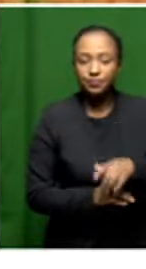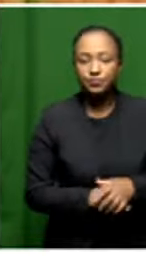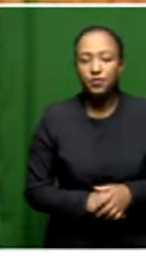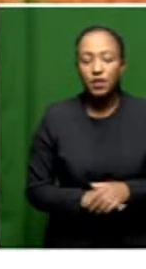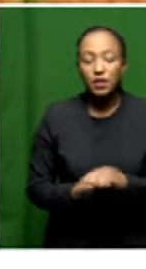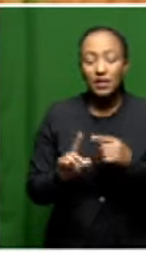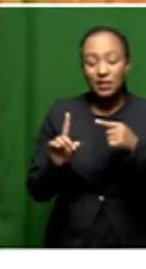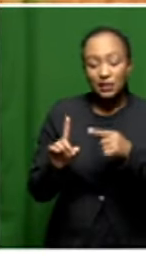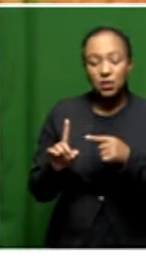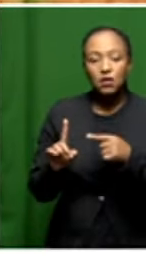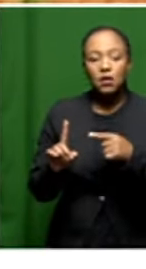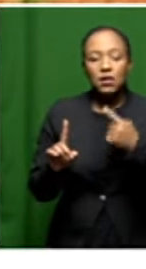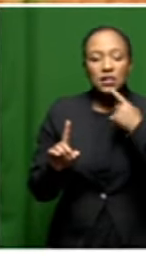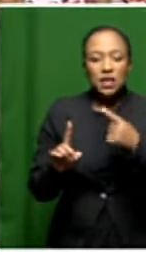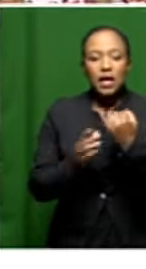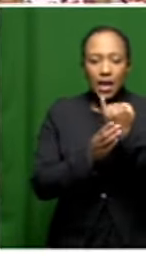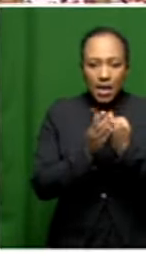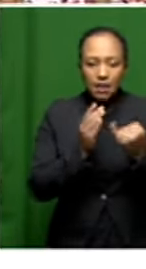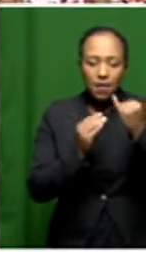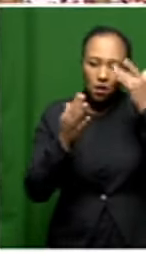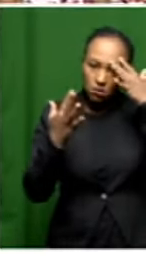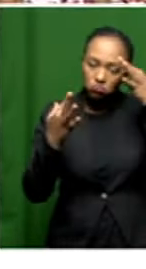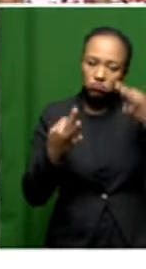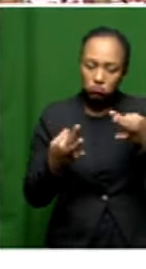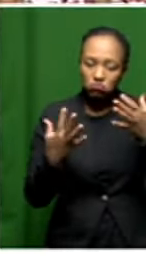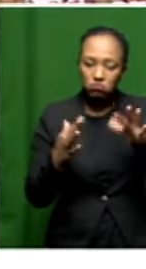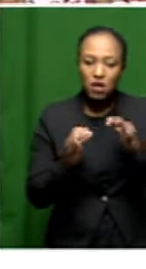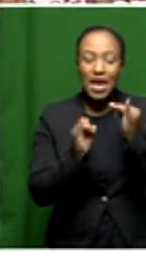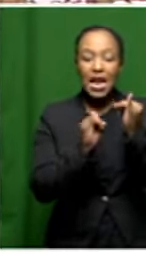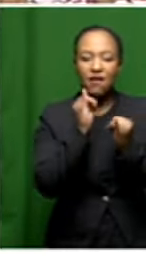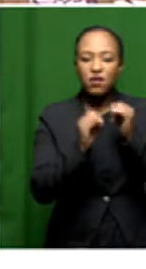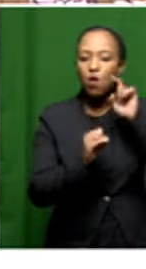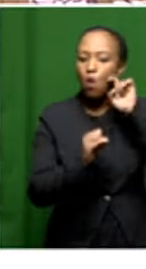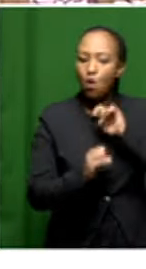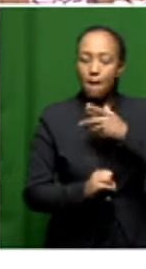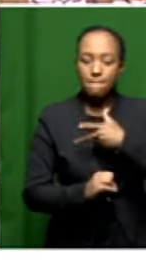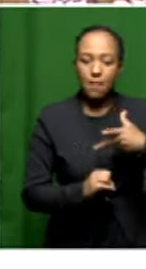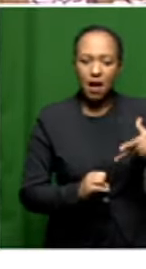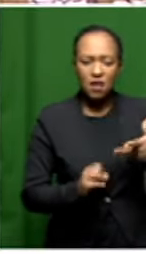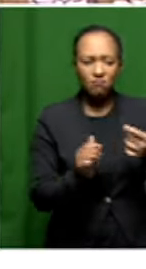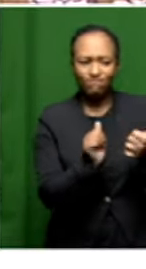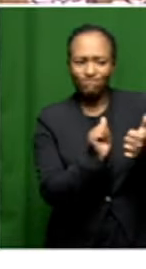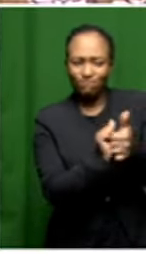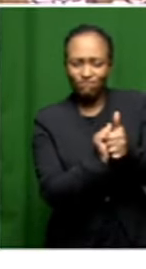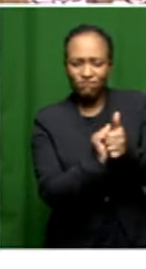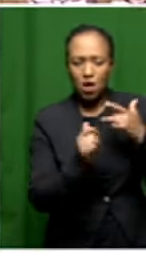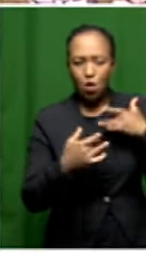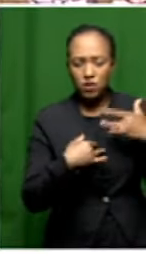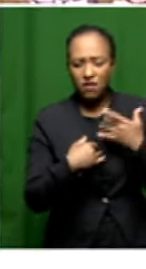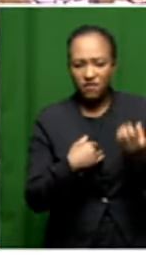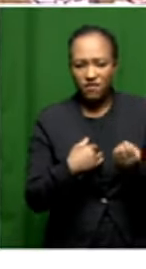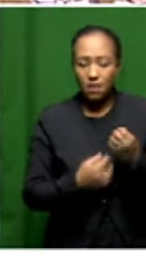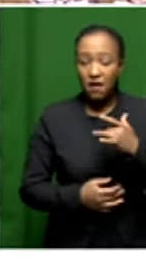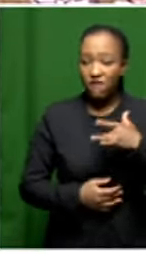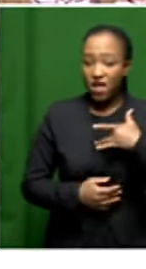is adamant that hers is an independent choice, the 11-year-old's mother is pro-parental consent. I don't feel okay